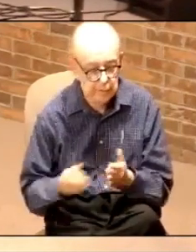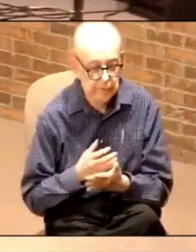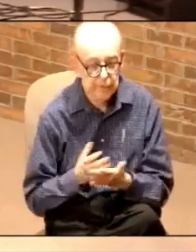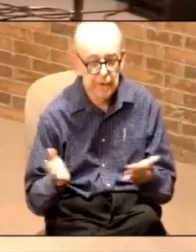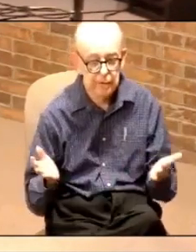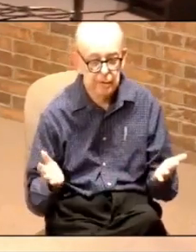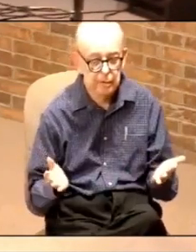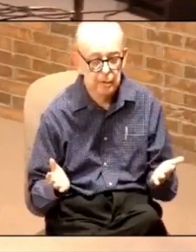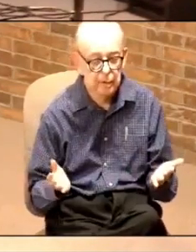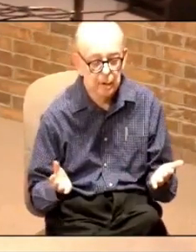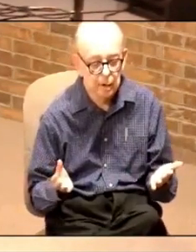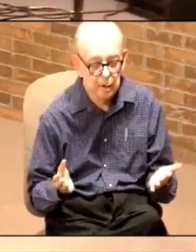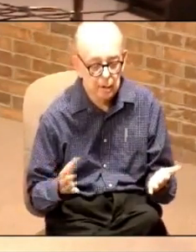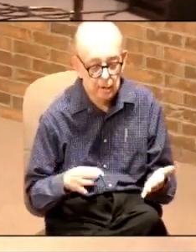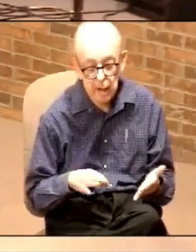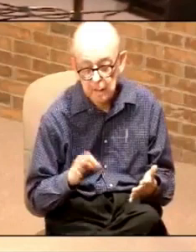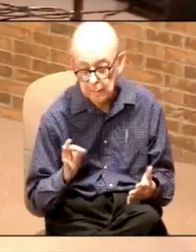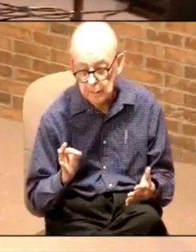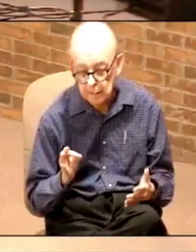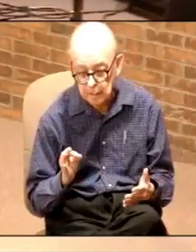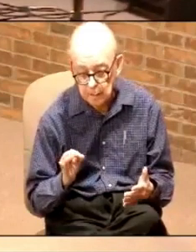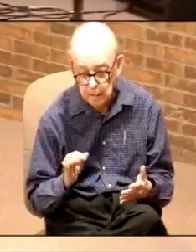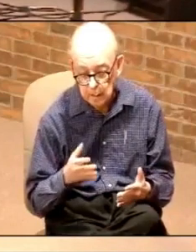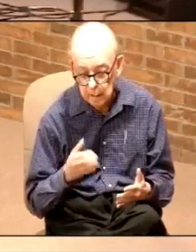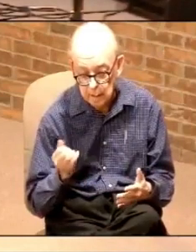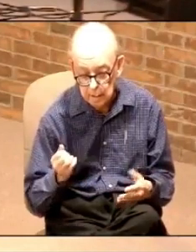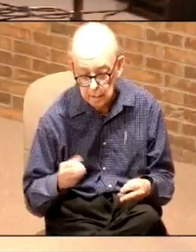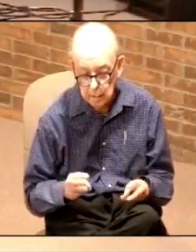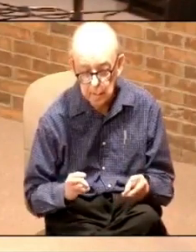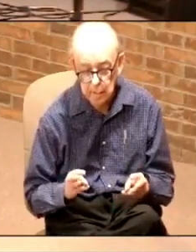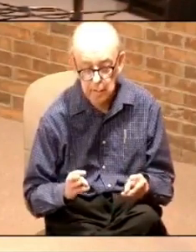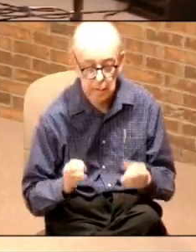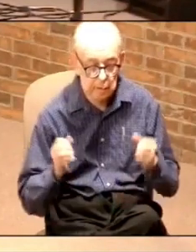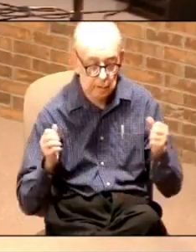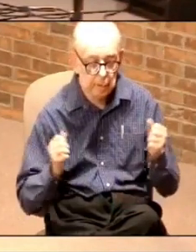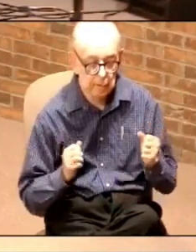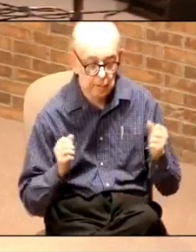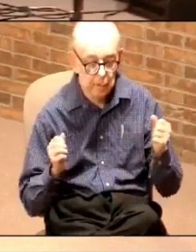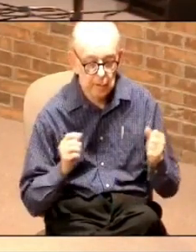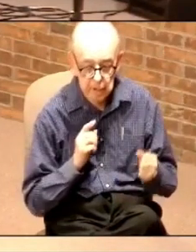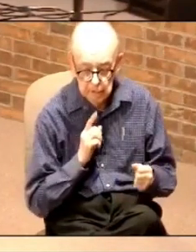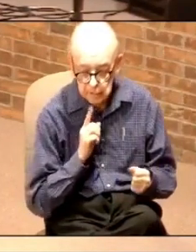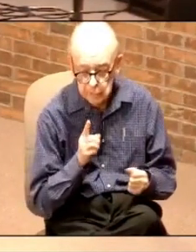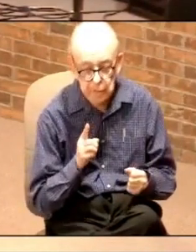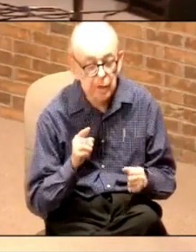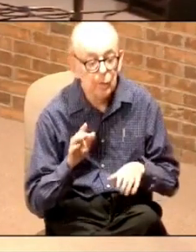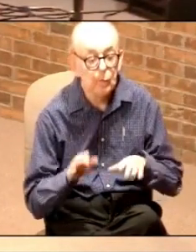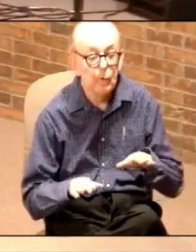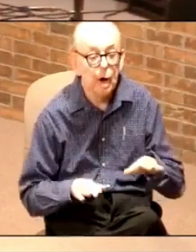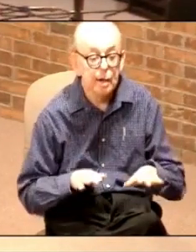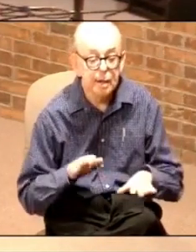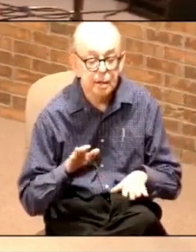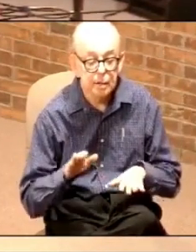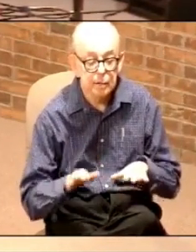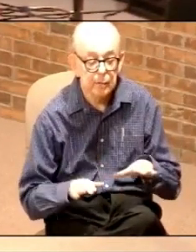things. I found that the best way to exercise really is walking.